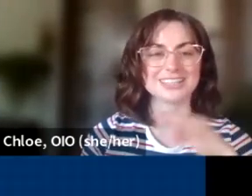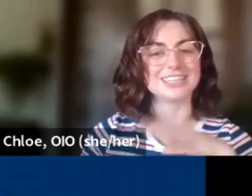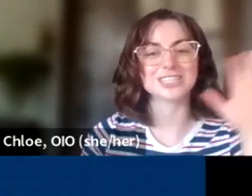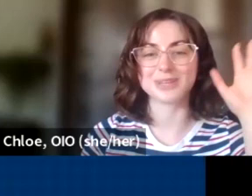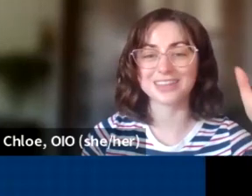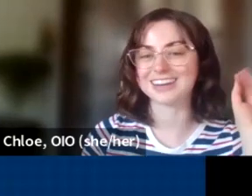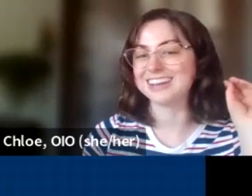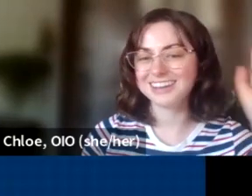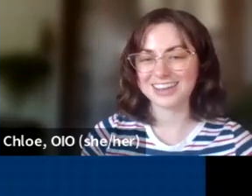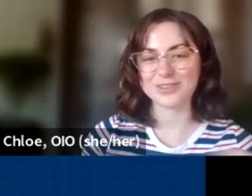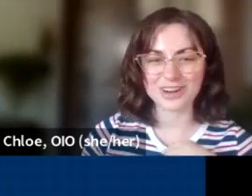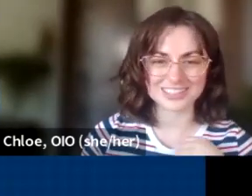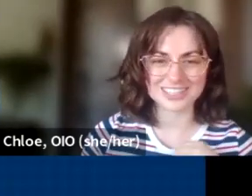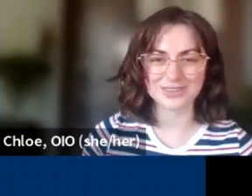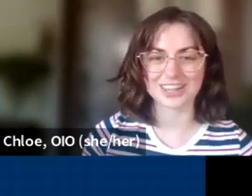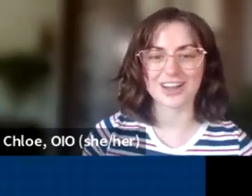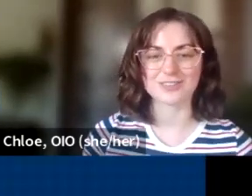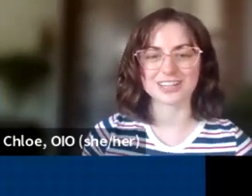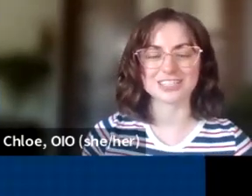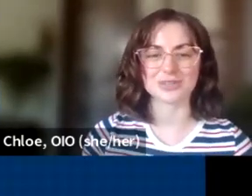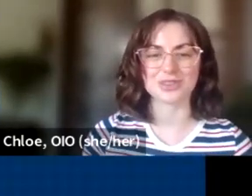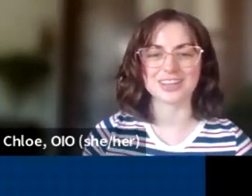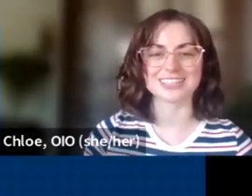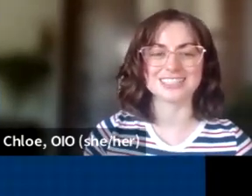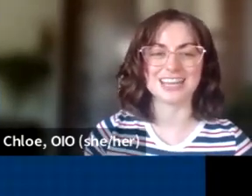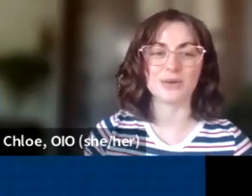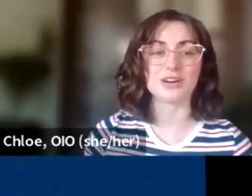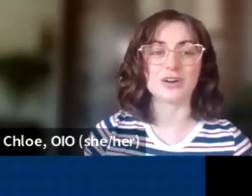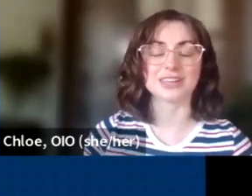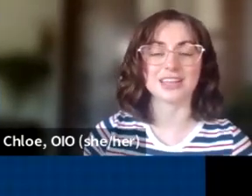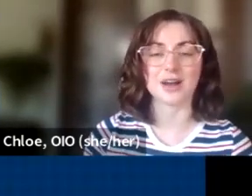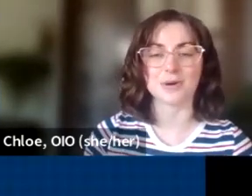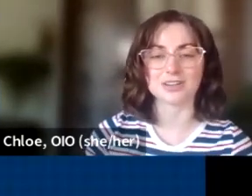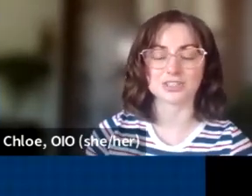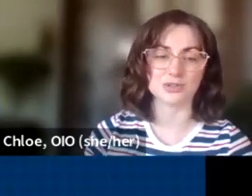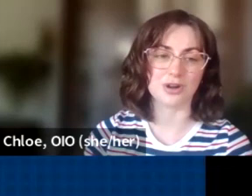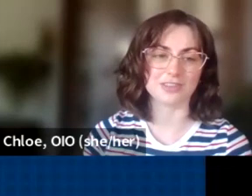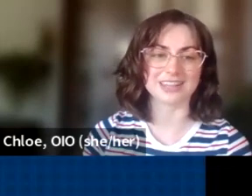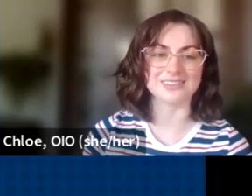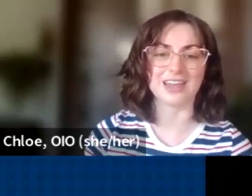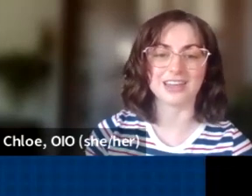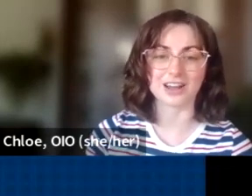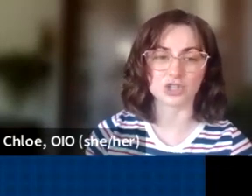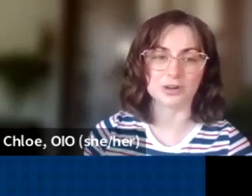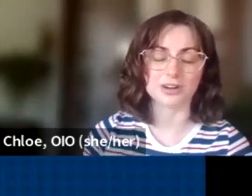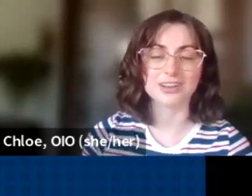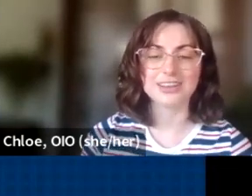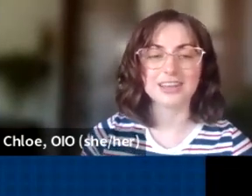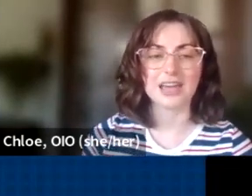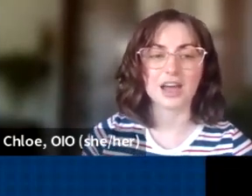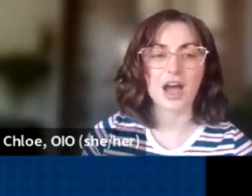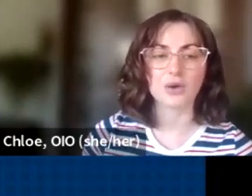in the presentation. But then if you want to continue this conversation with us today, we are hosting a part 2 of this event in